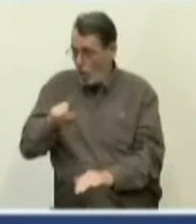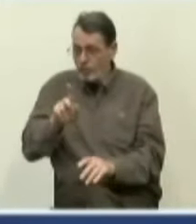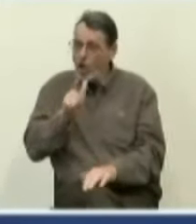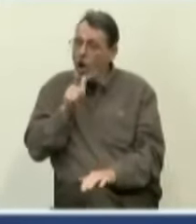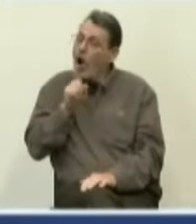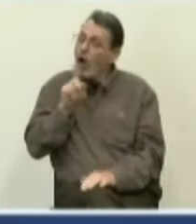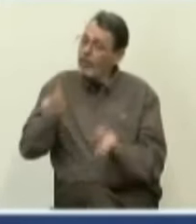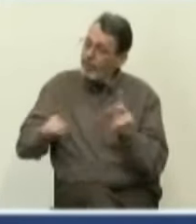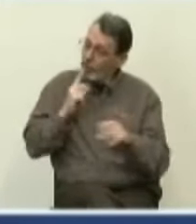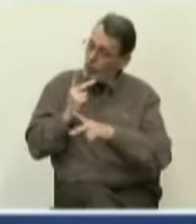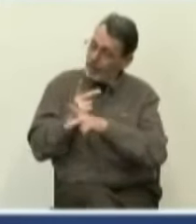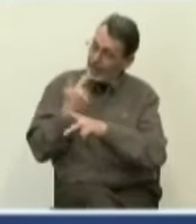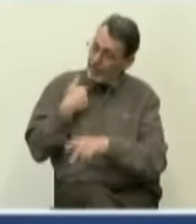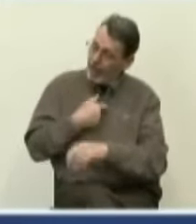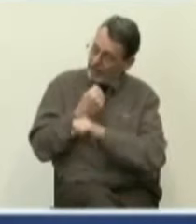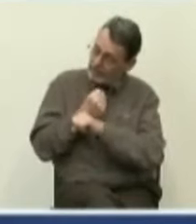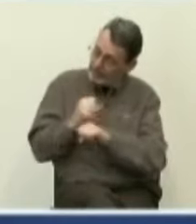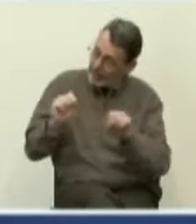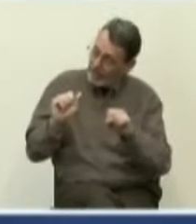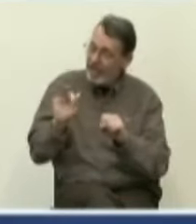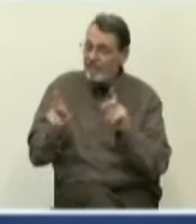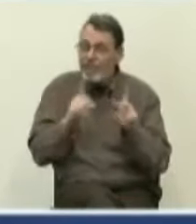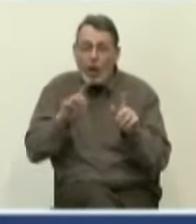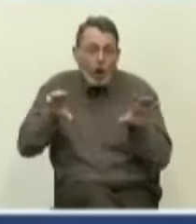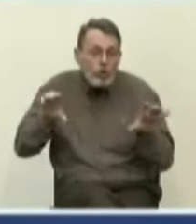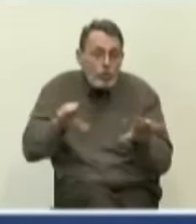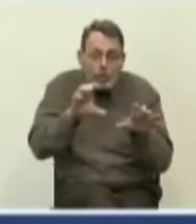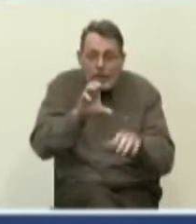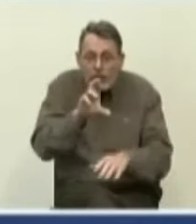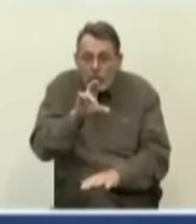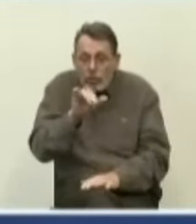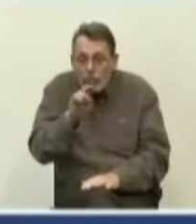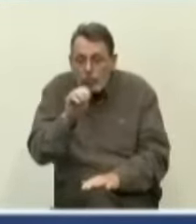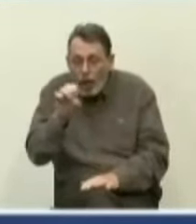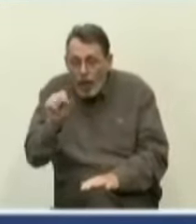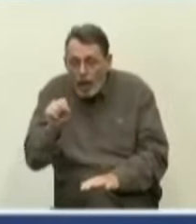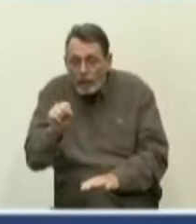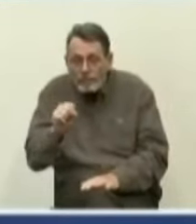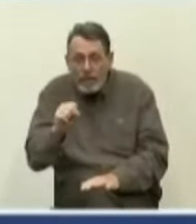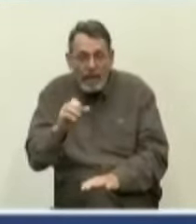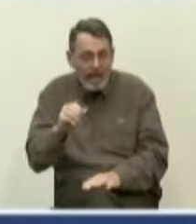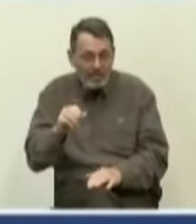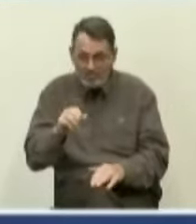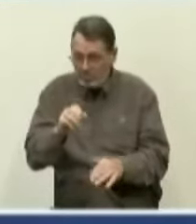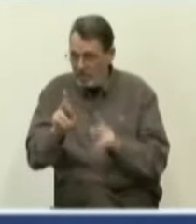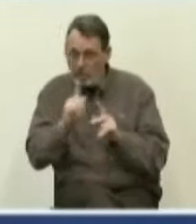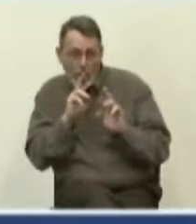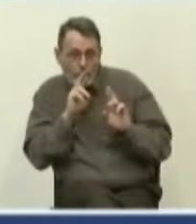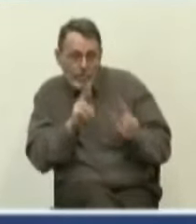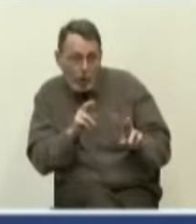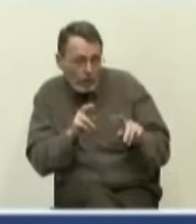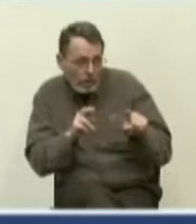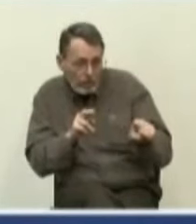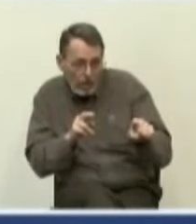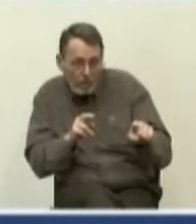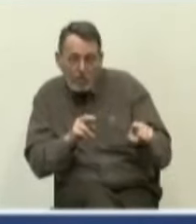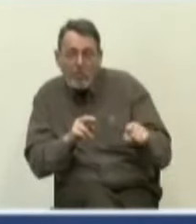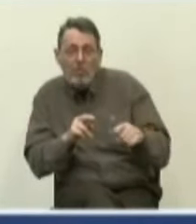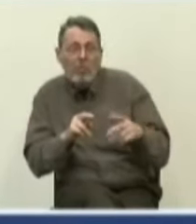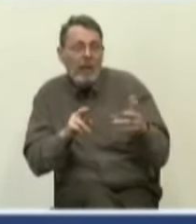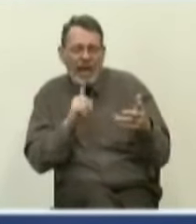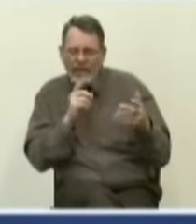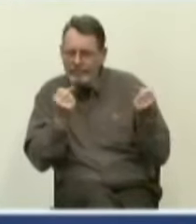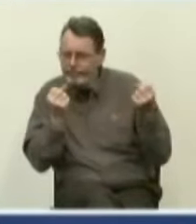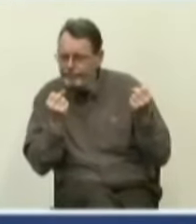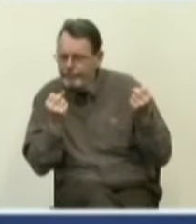safe. If people are committing crimes and they're being reported, and there's numerous